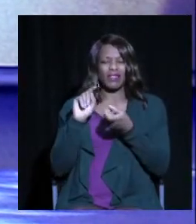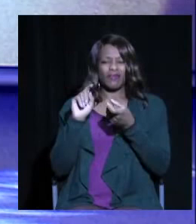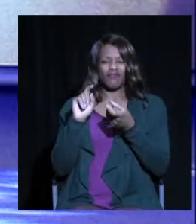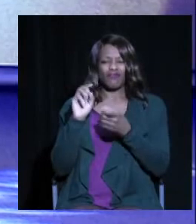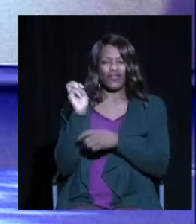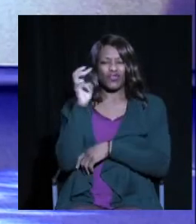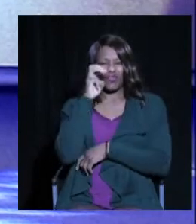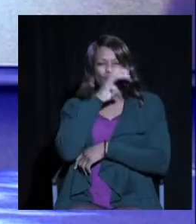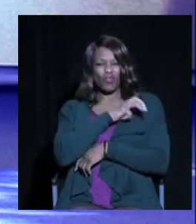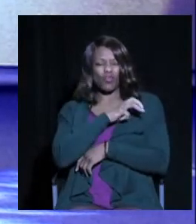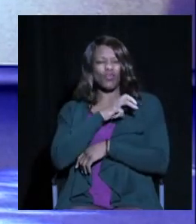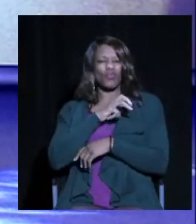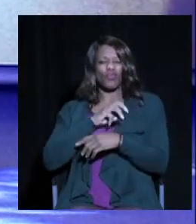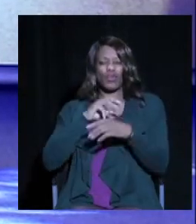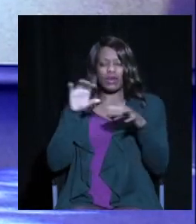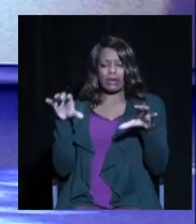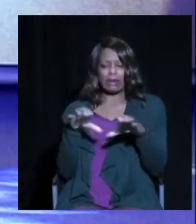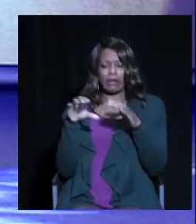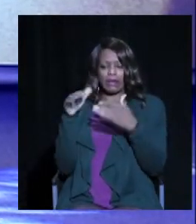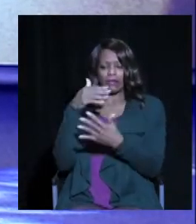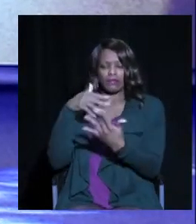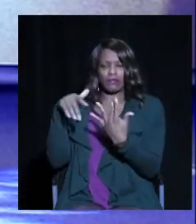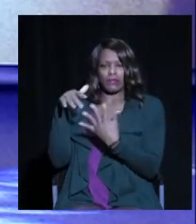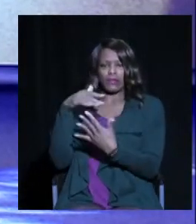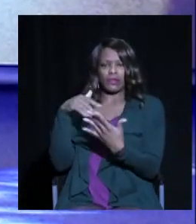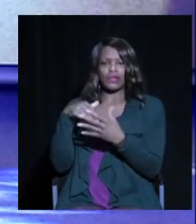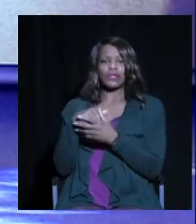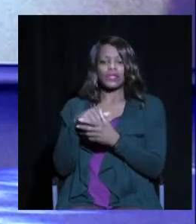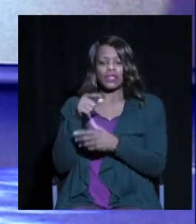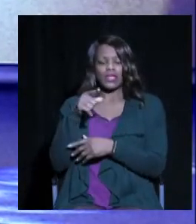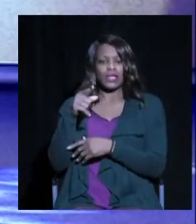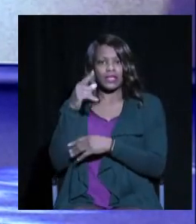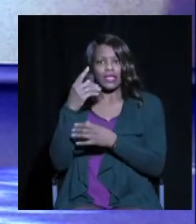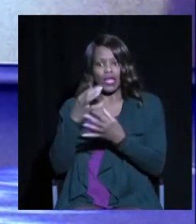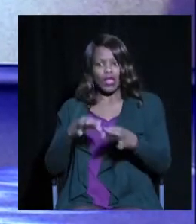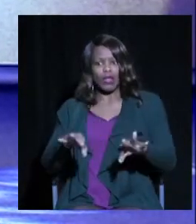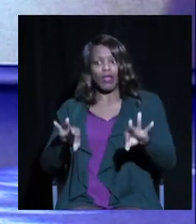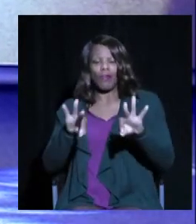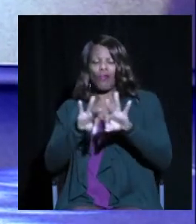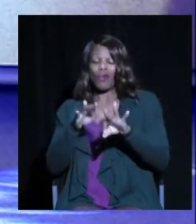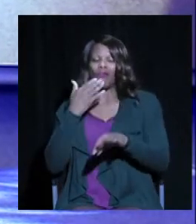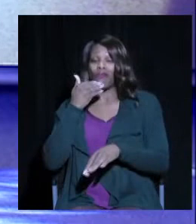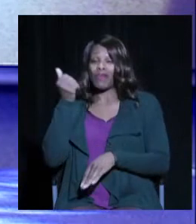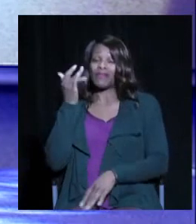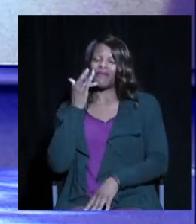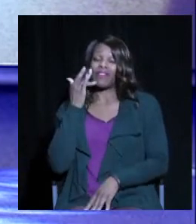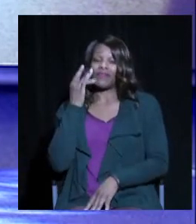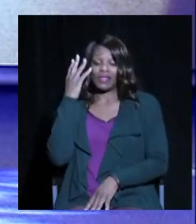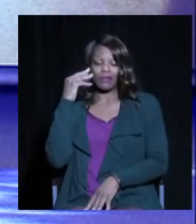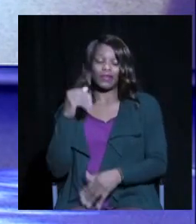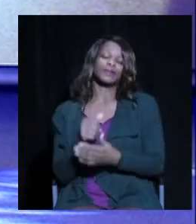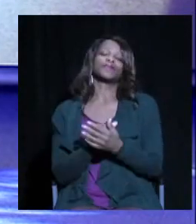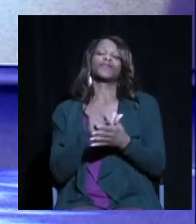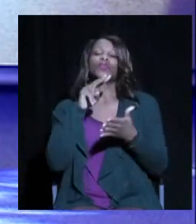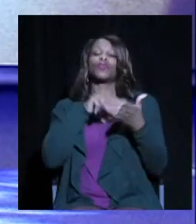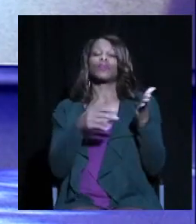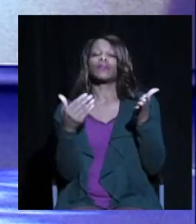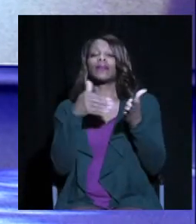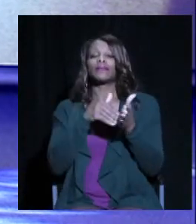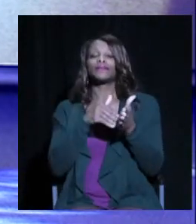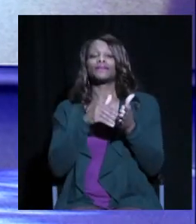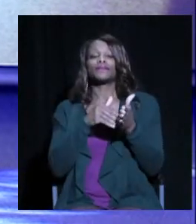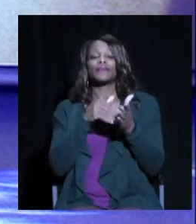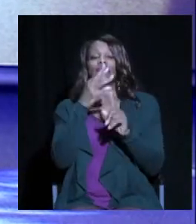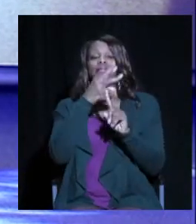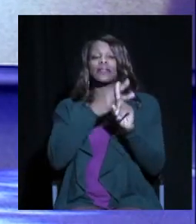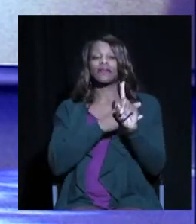pops in and she's told she has the most important favor that there is to have. I'll read again. It says, in the sixth month of